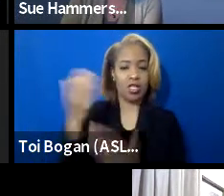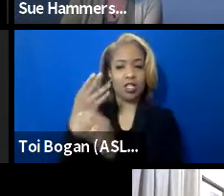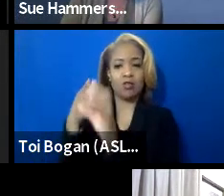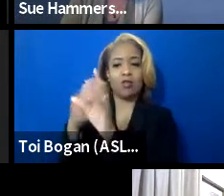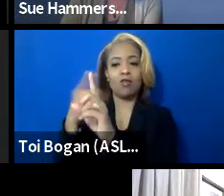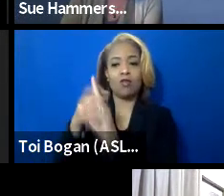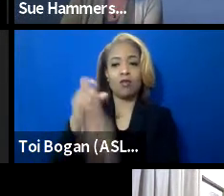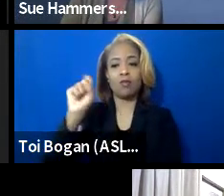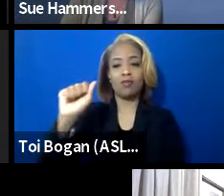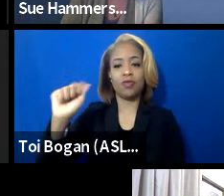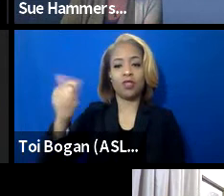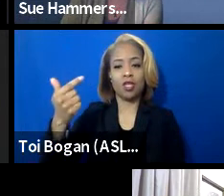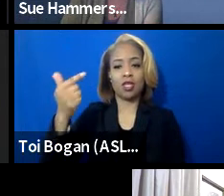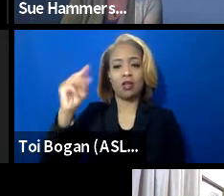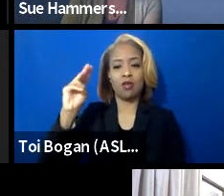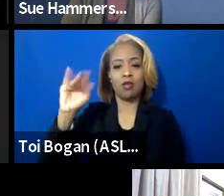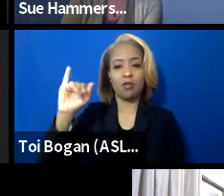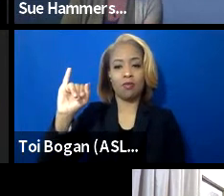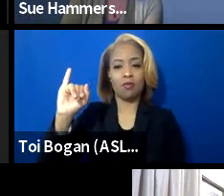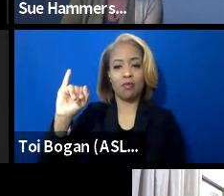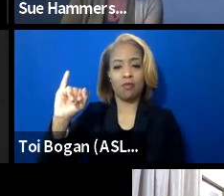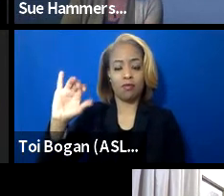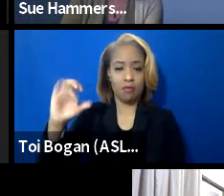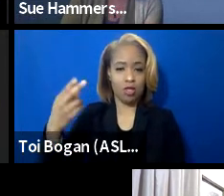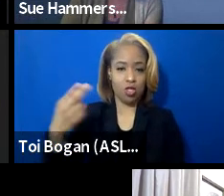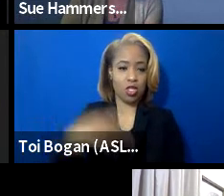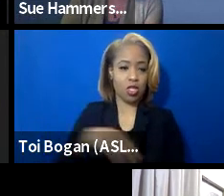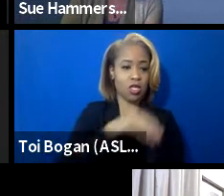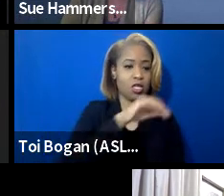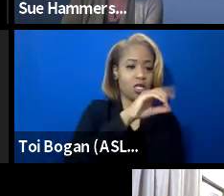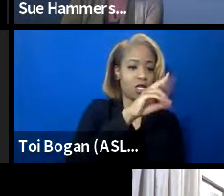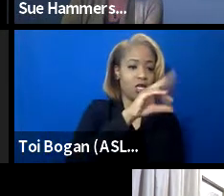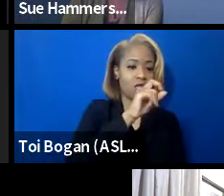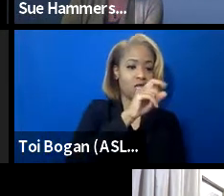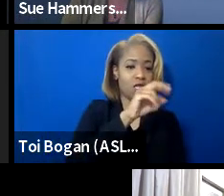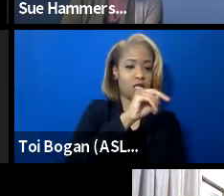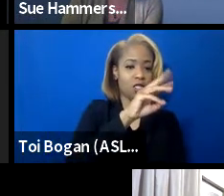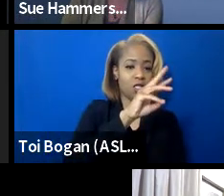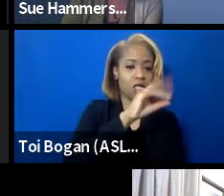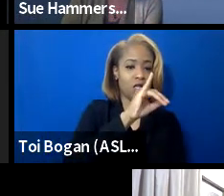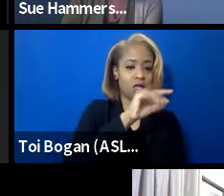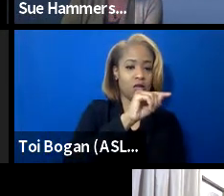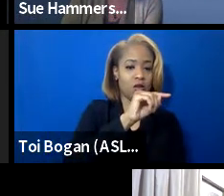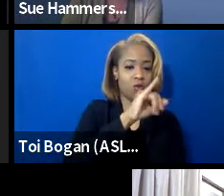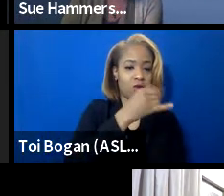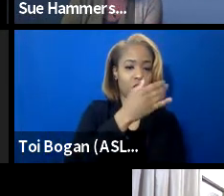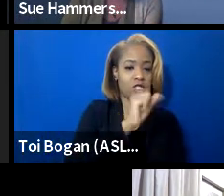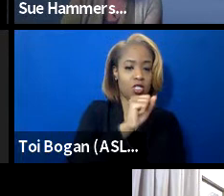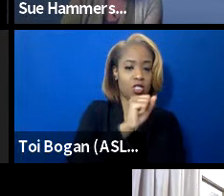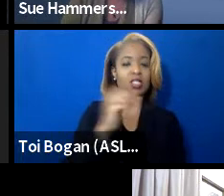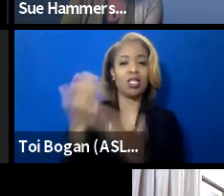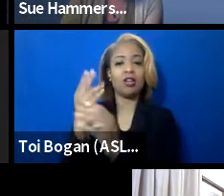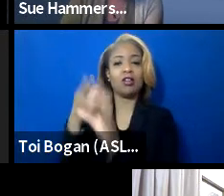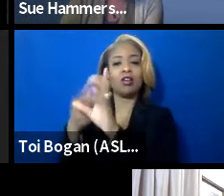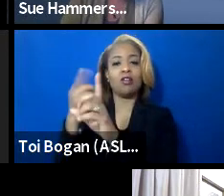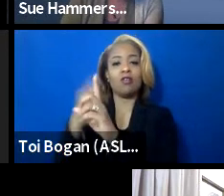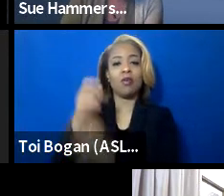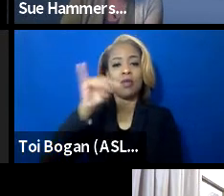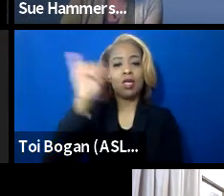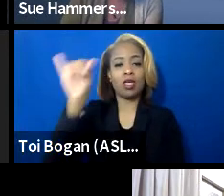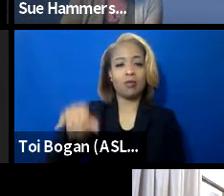from Saginaw, Michigan. And Dustin Witches. Present, and I am attending remotely from Ypsilanti,